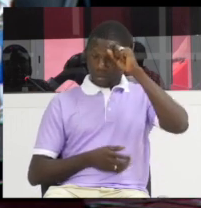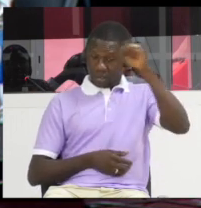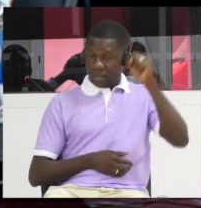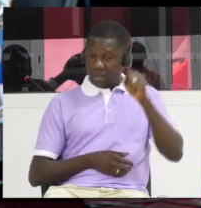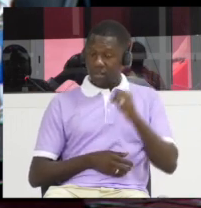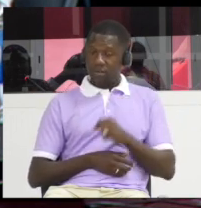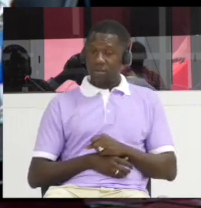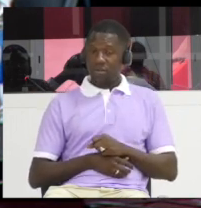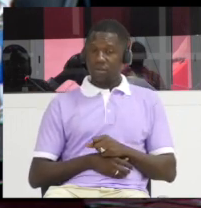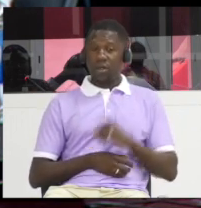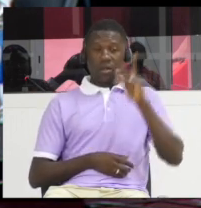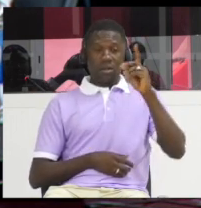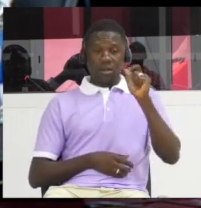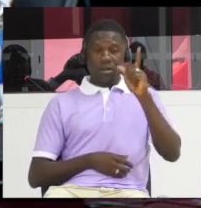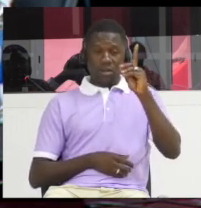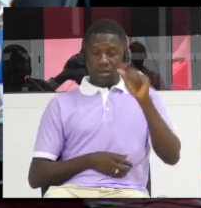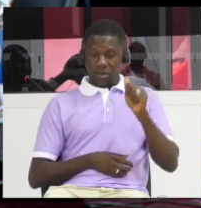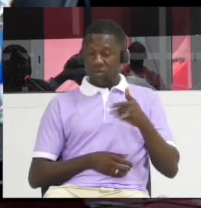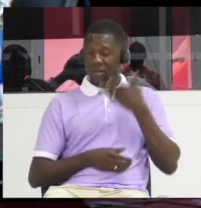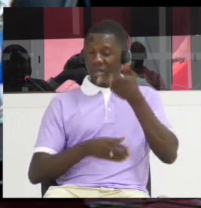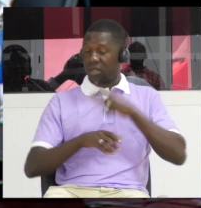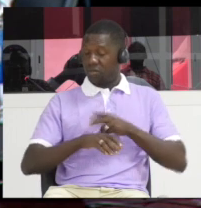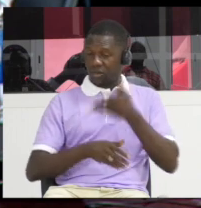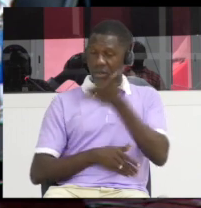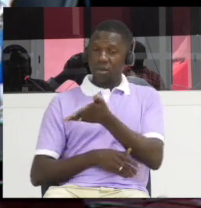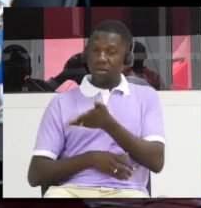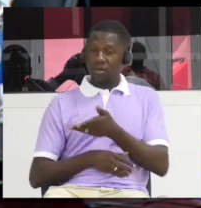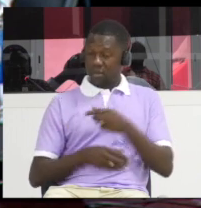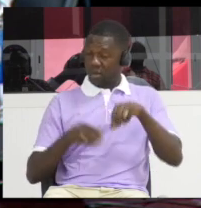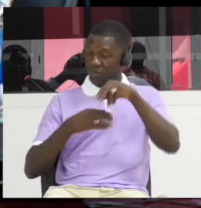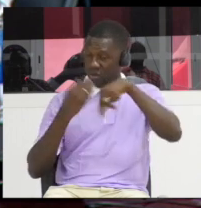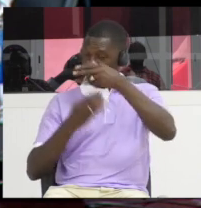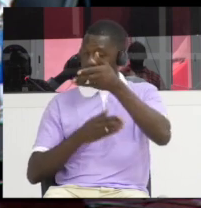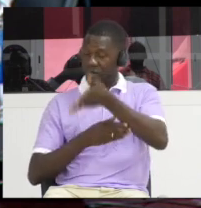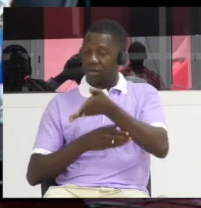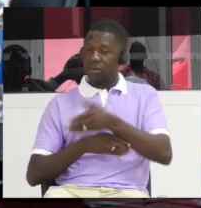the president. Dada was still around, so